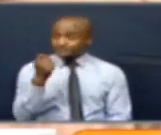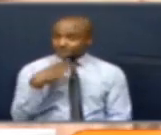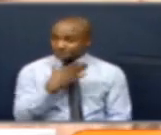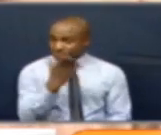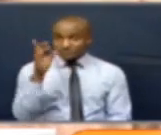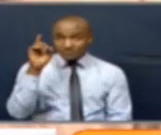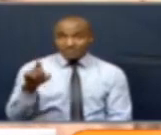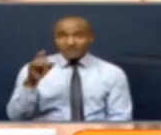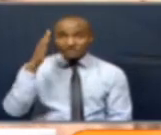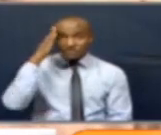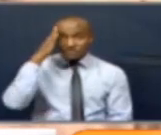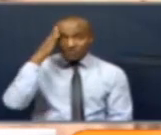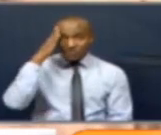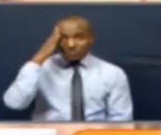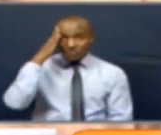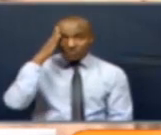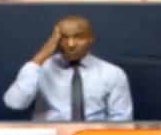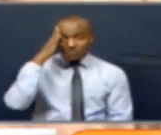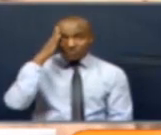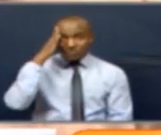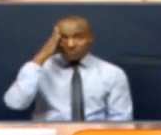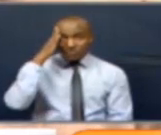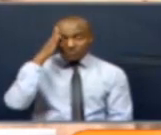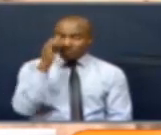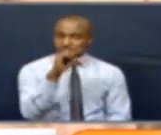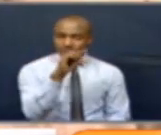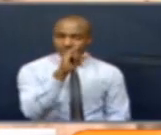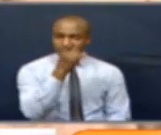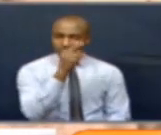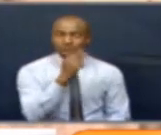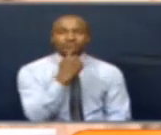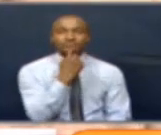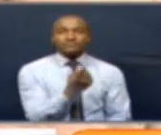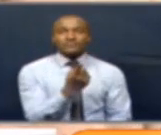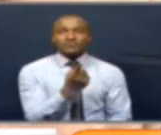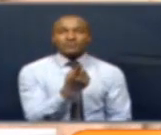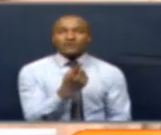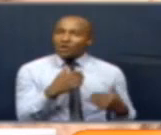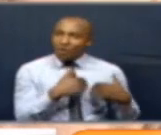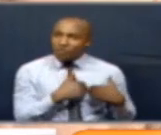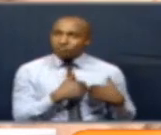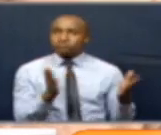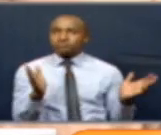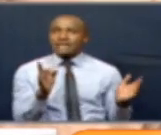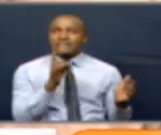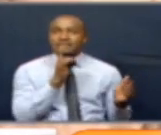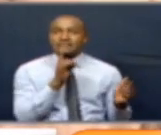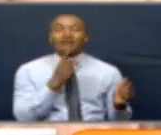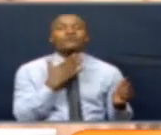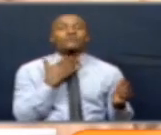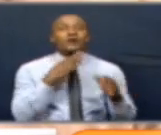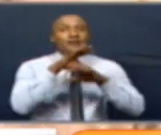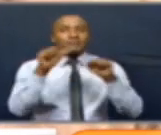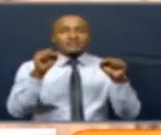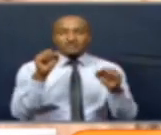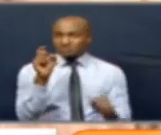of today is Gideon Moi has not come out in the open and declared that he's running for the